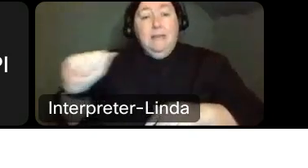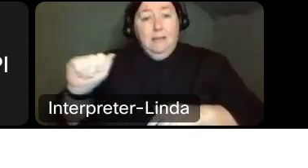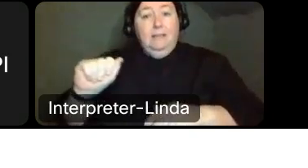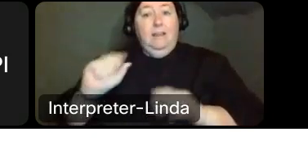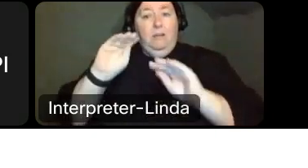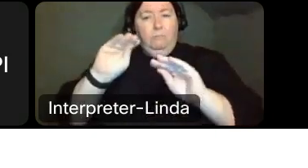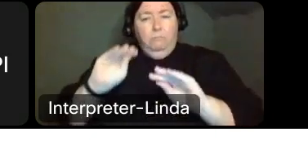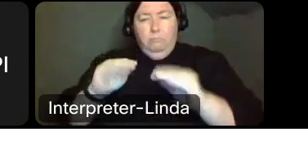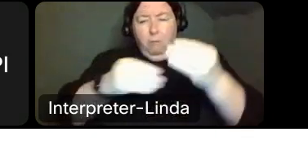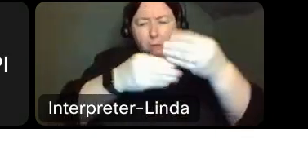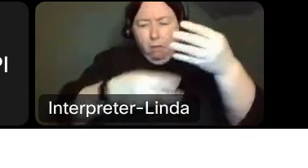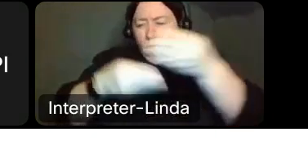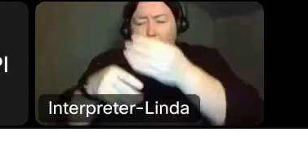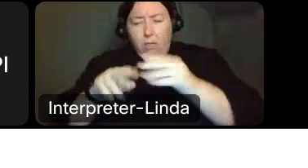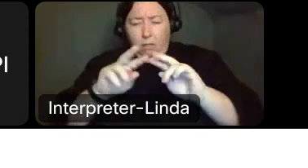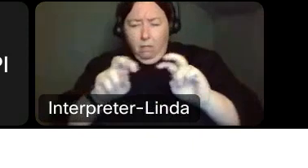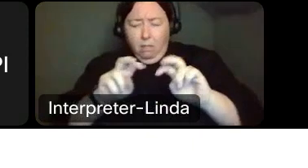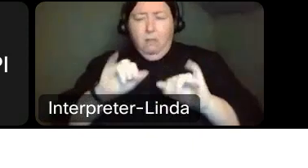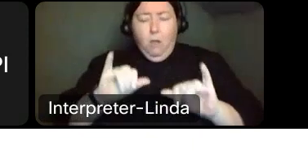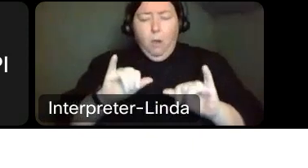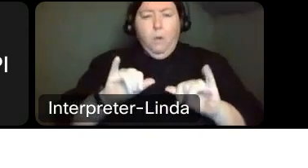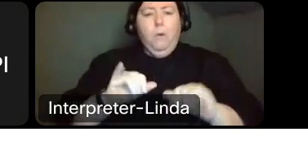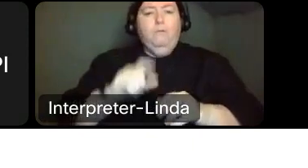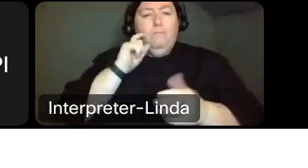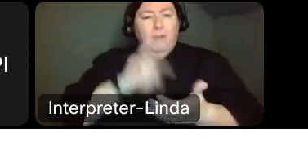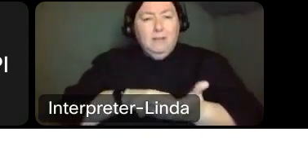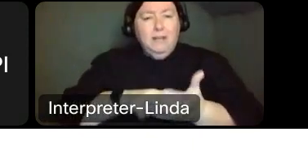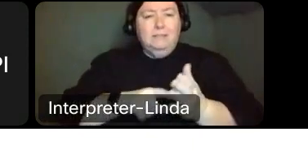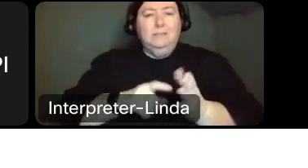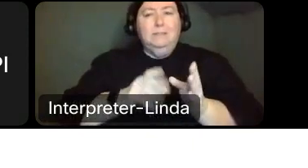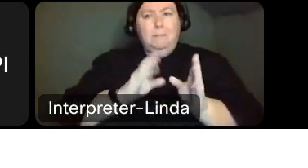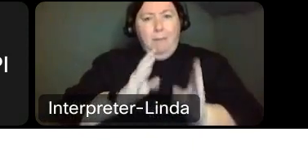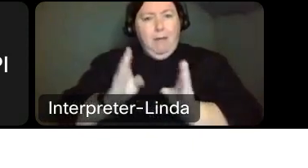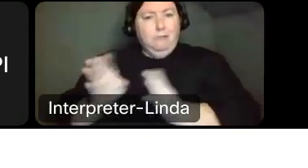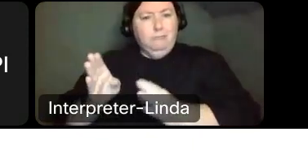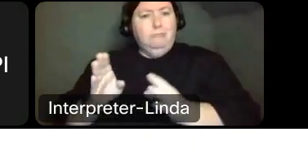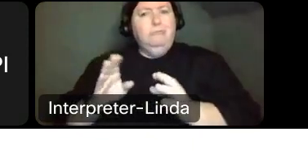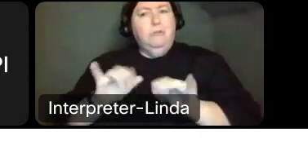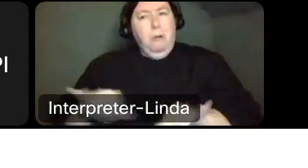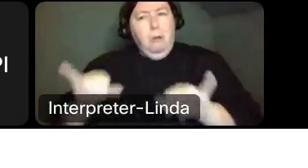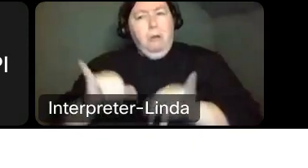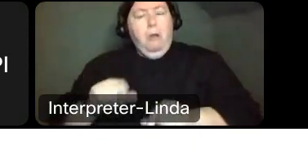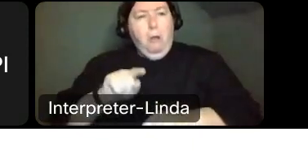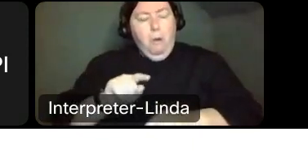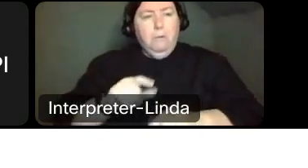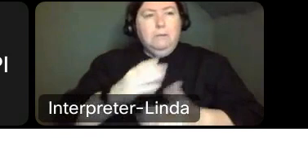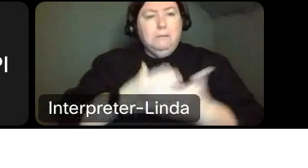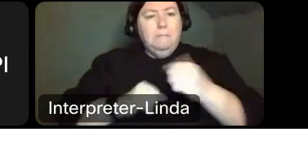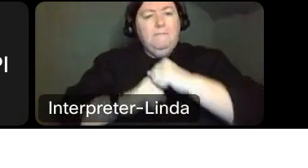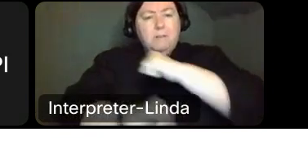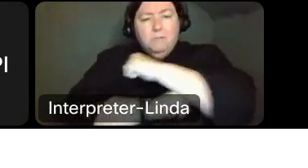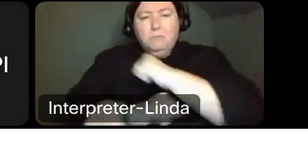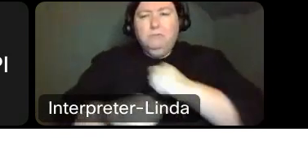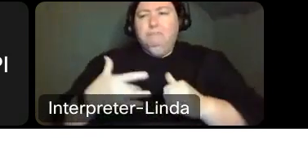entered. You can start to see patterns, especially in larger districts, of really some fundamental or foundational